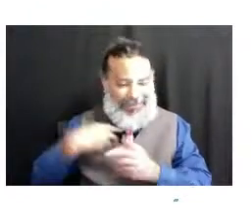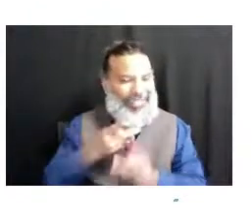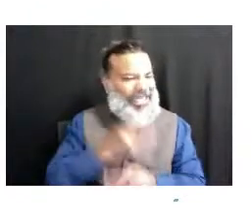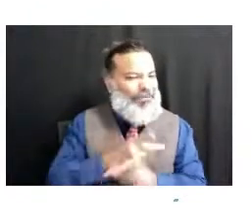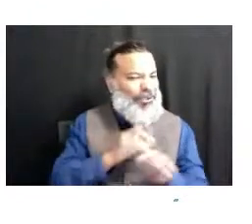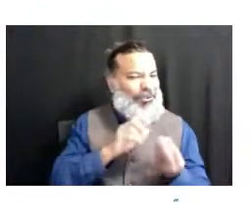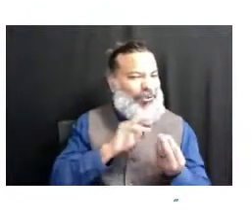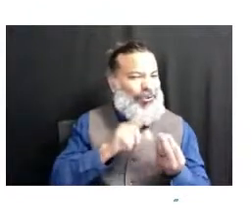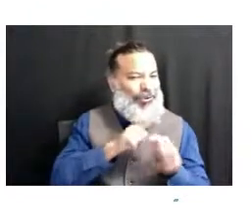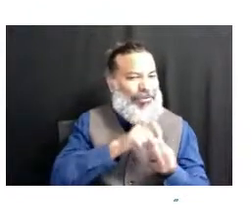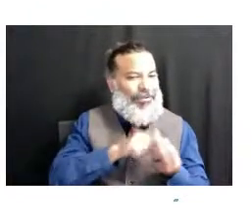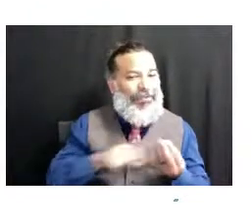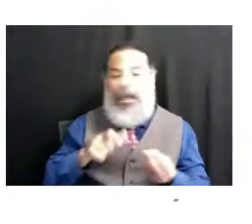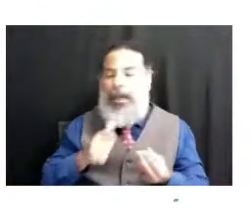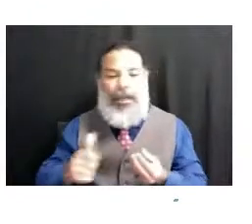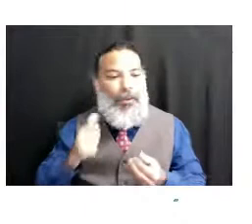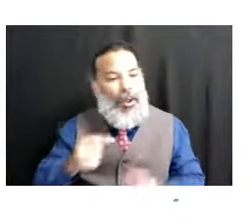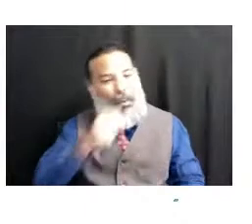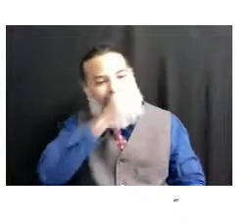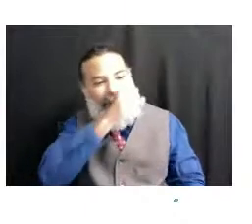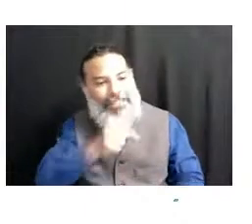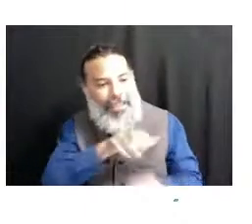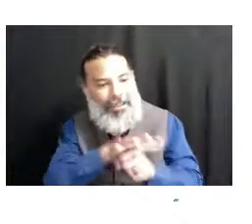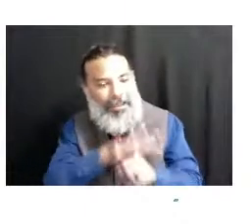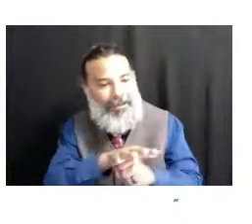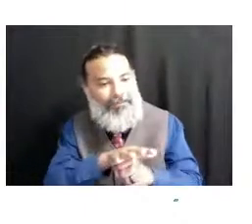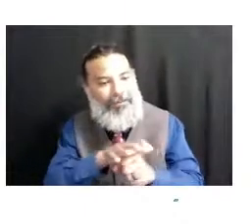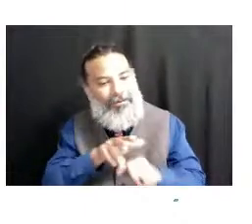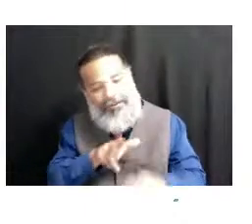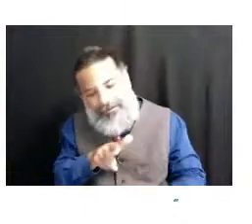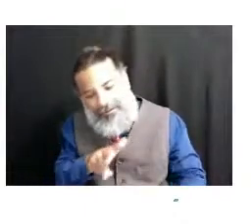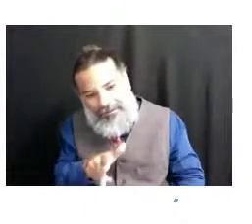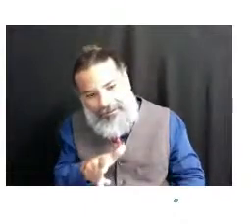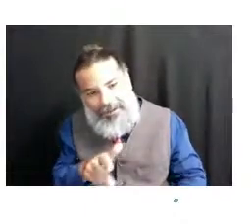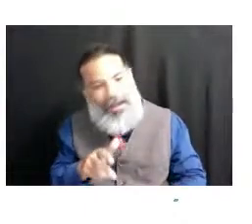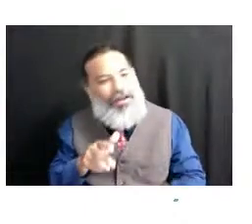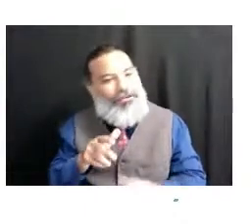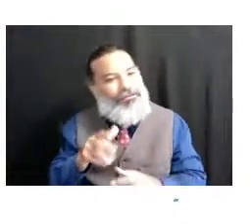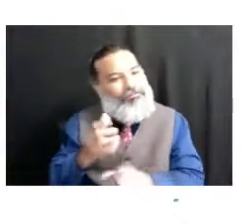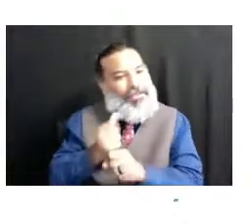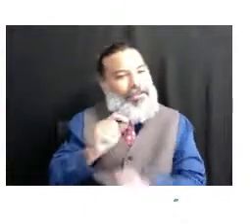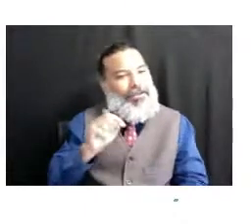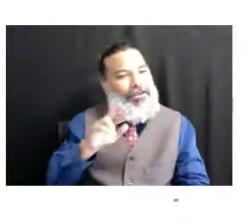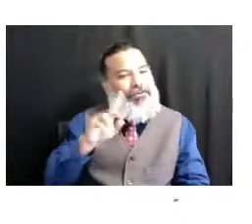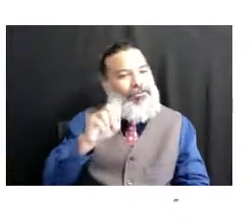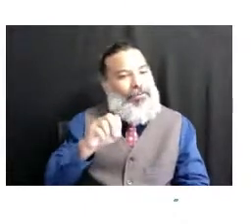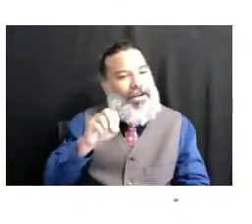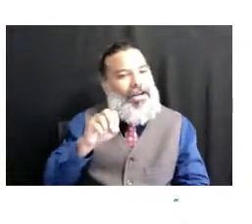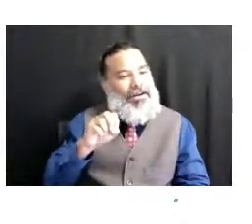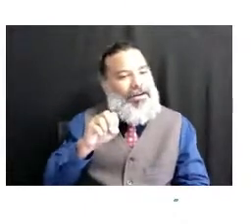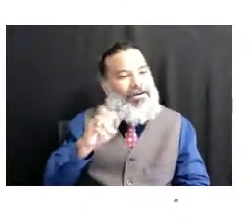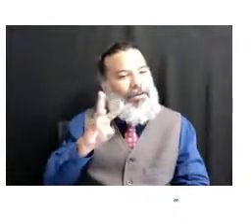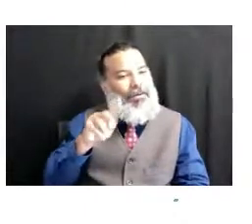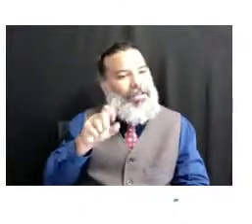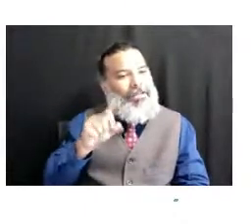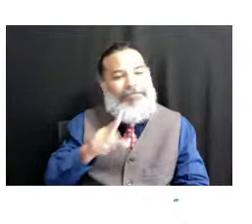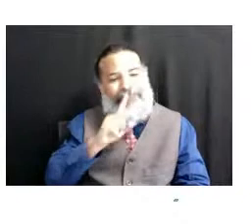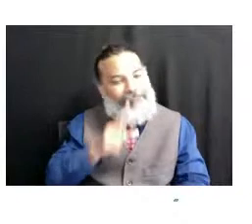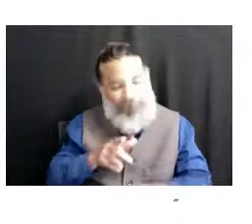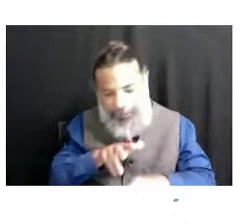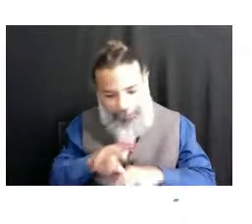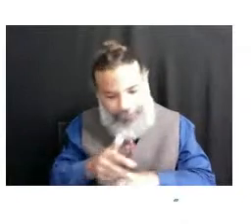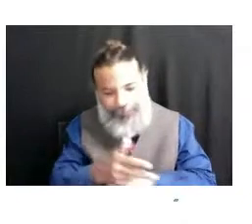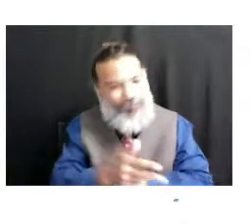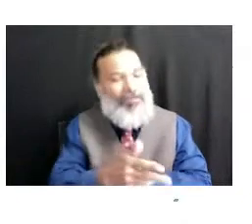The captain didn't go south enough to get the trade winds across to the United States.